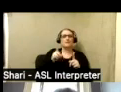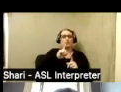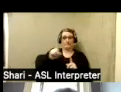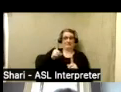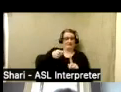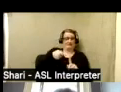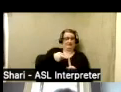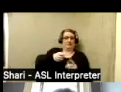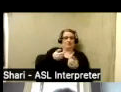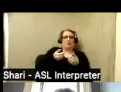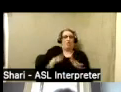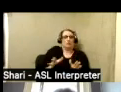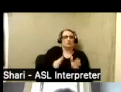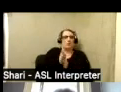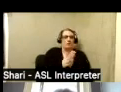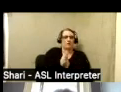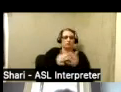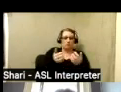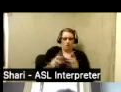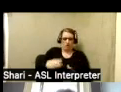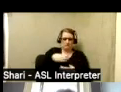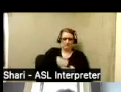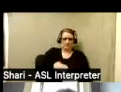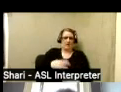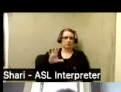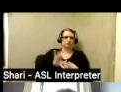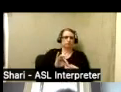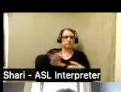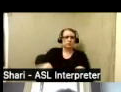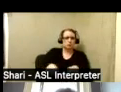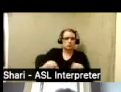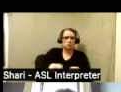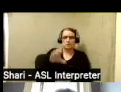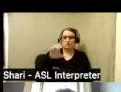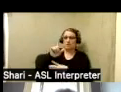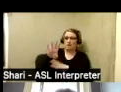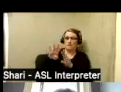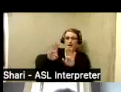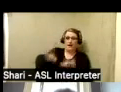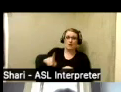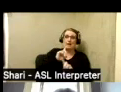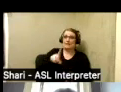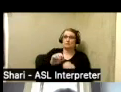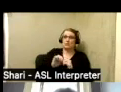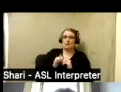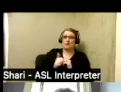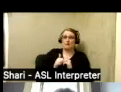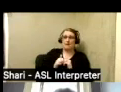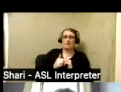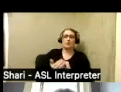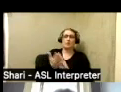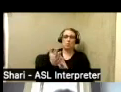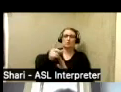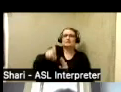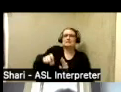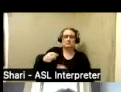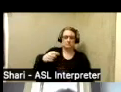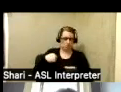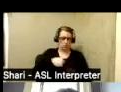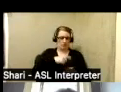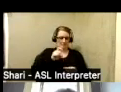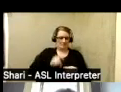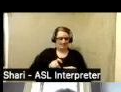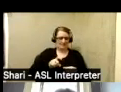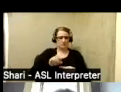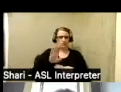the loss of desire to do and to connect. Clubhouses answer this through addressing the need to be needed, finding healing